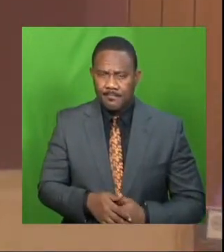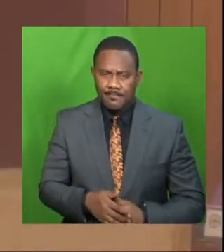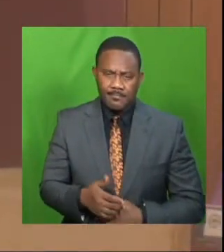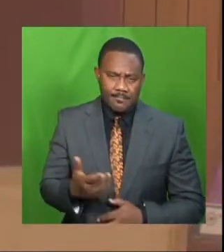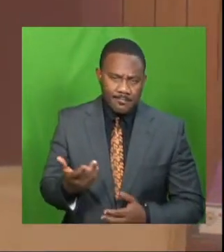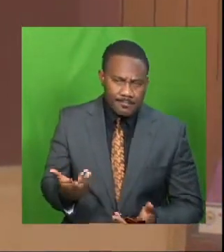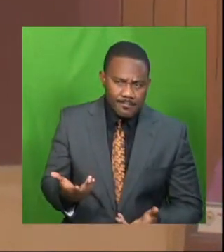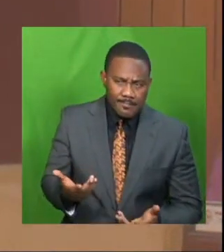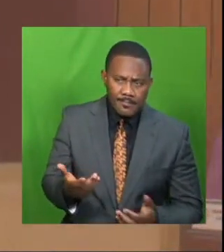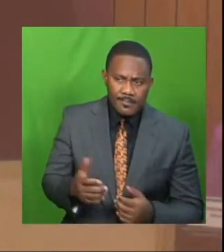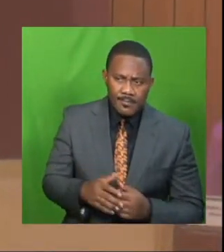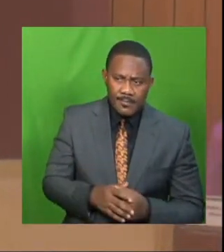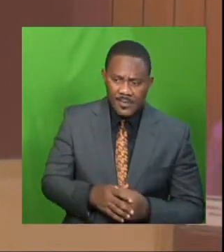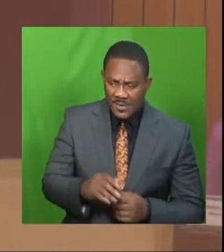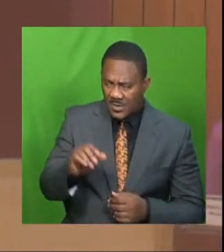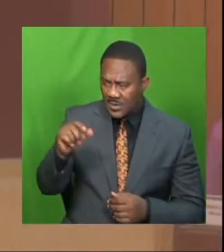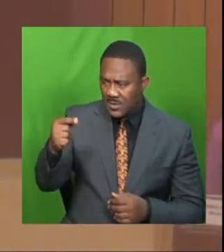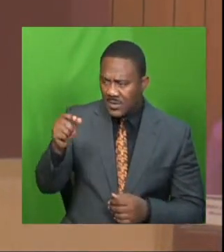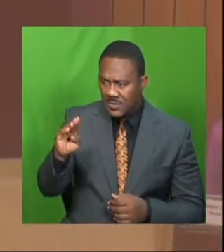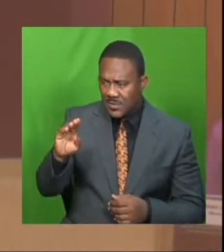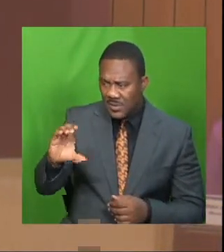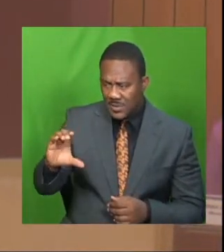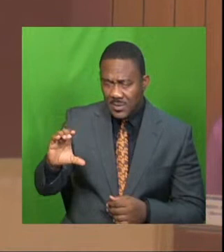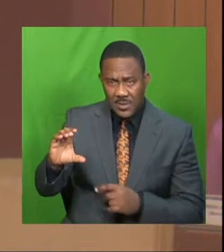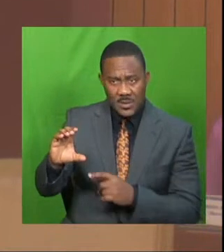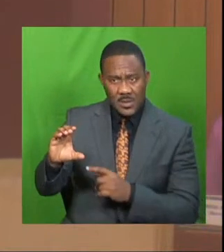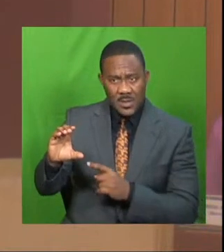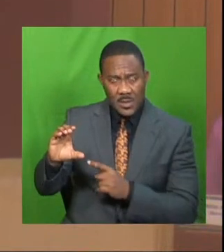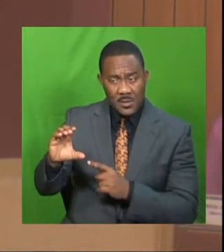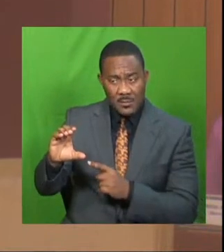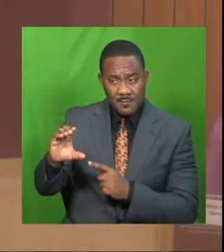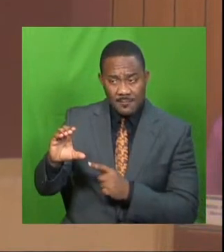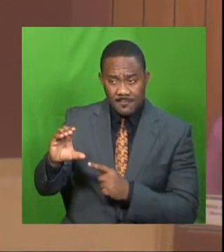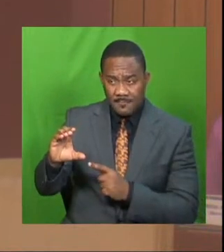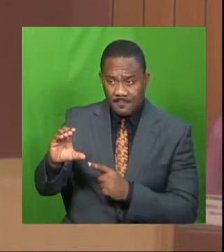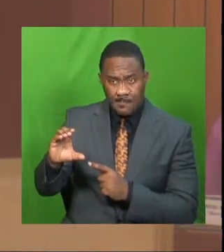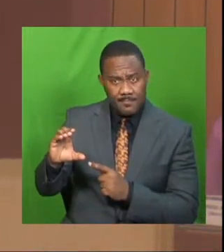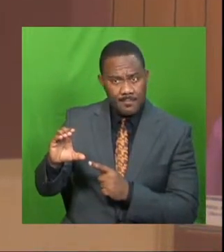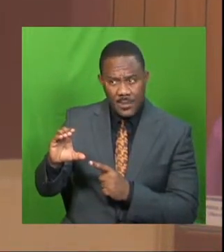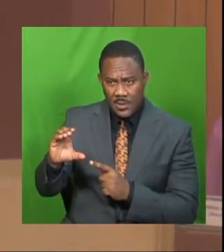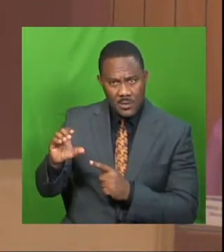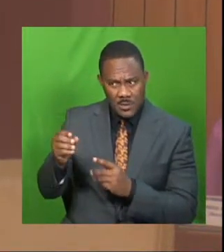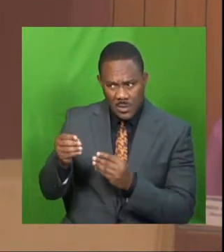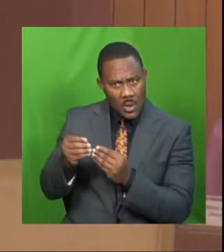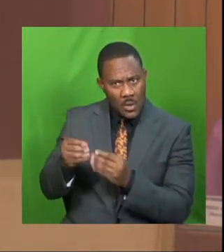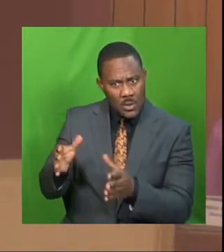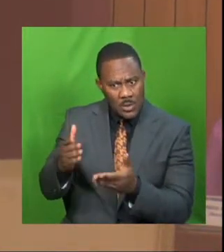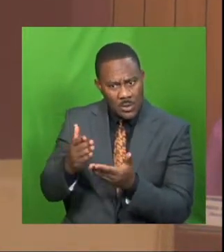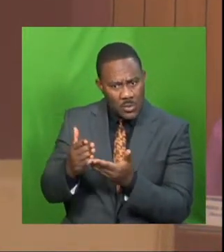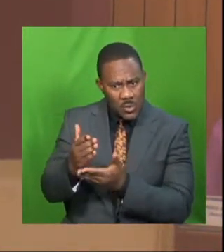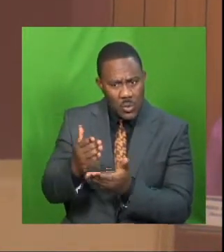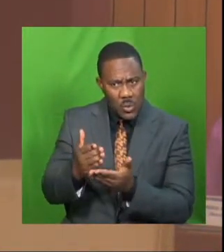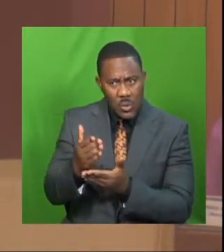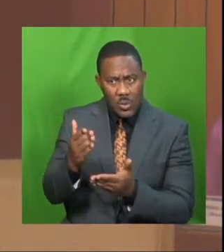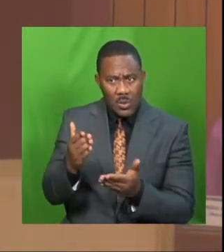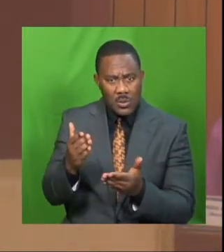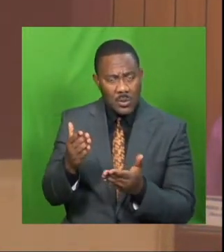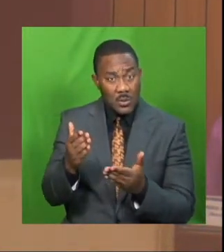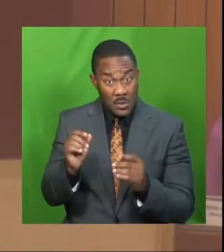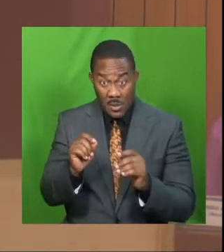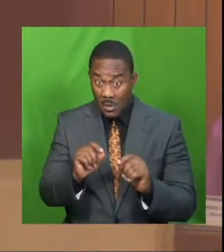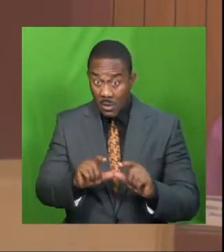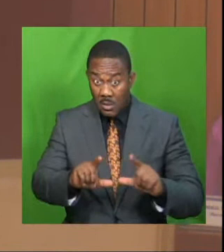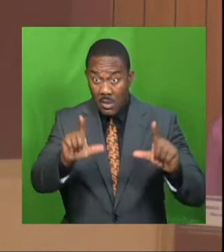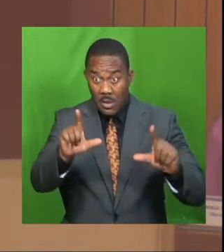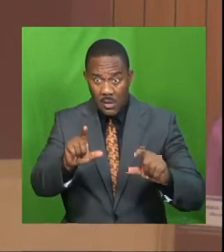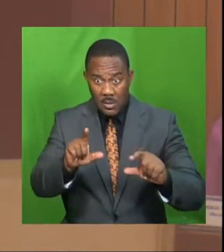led to Ghana Broadcasting Corporation losing the right to continue with the live broadcast